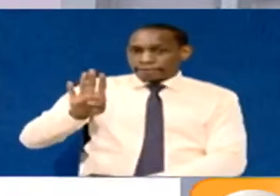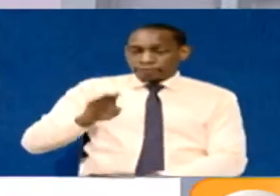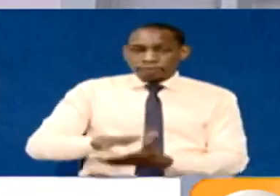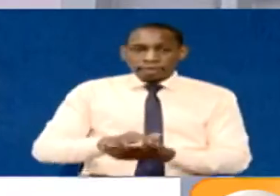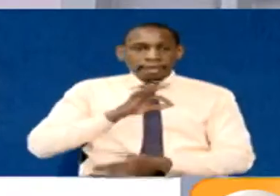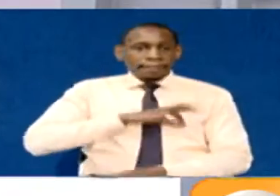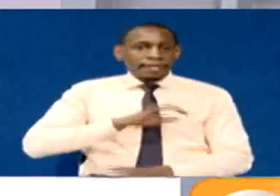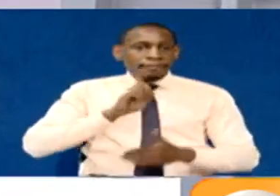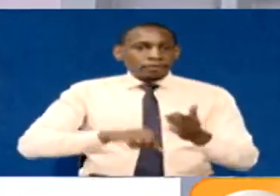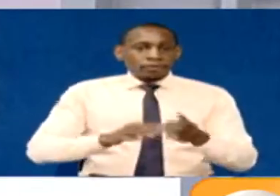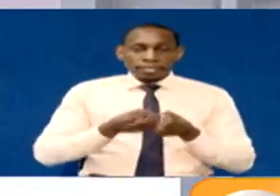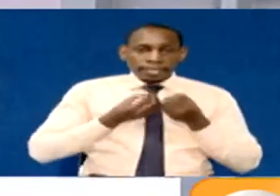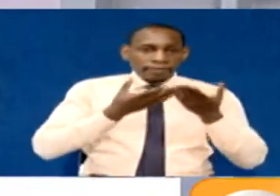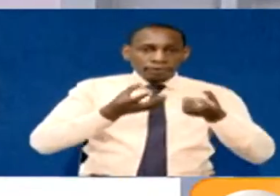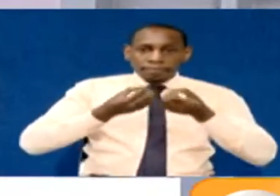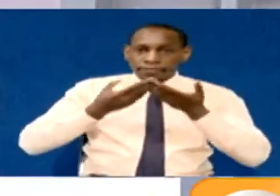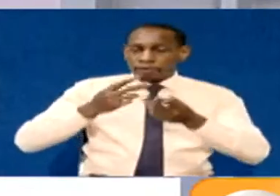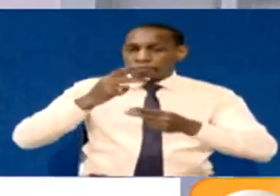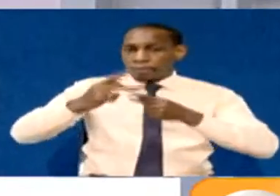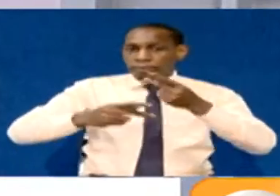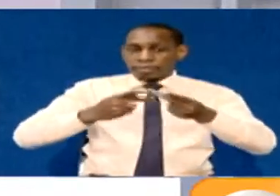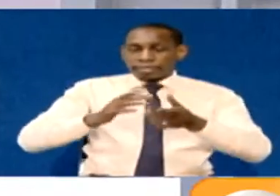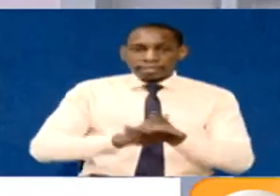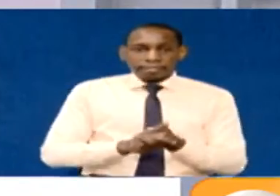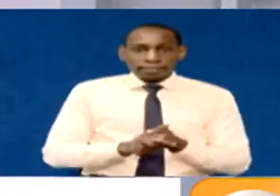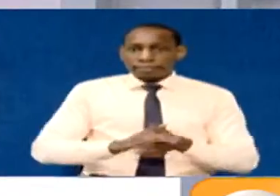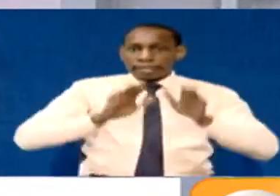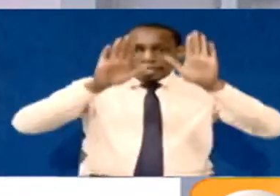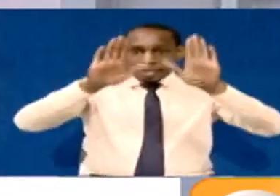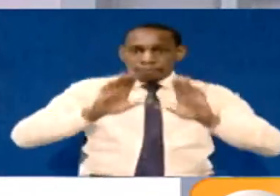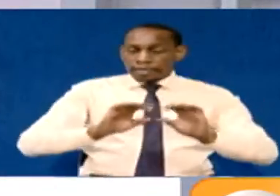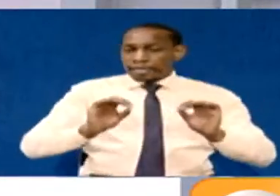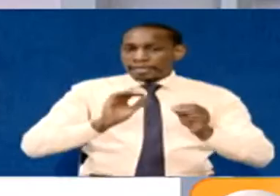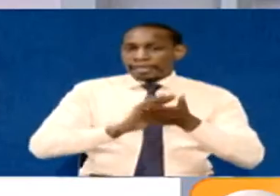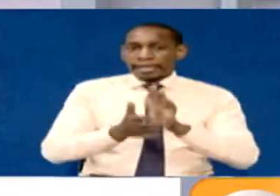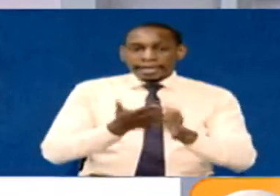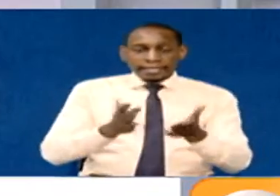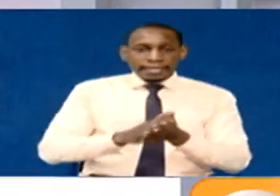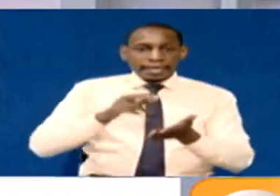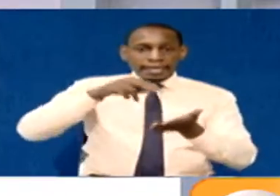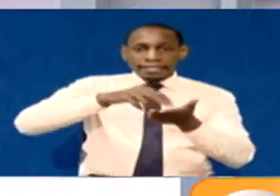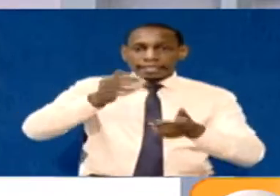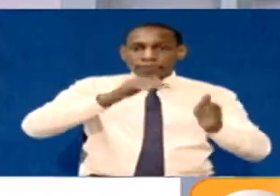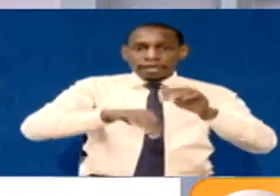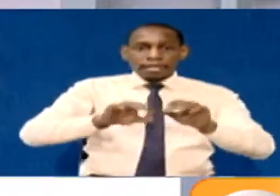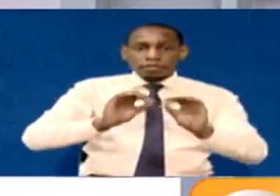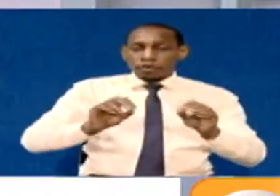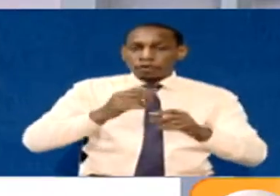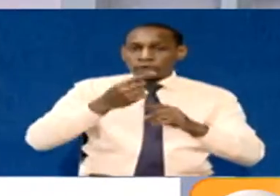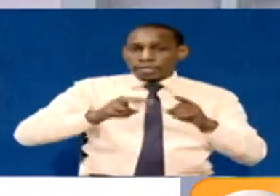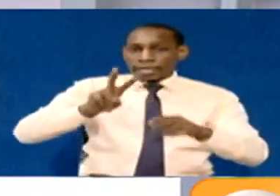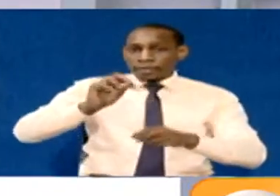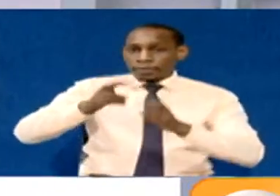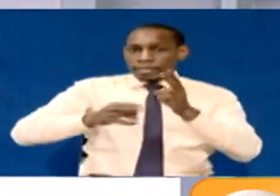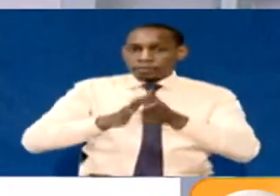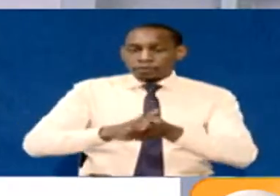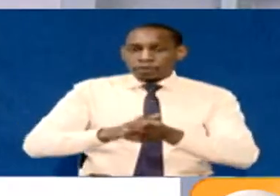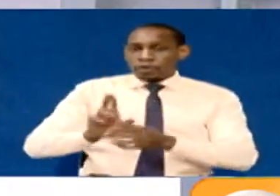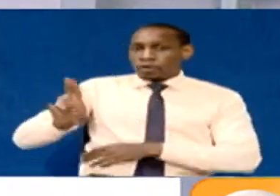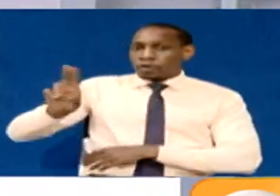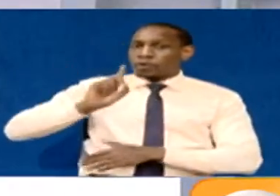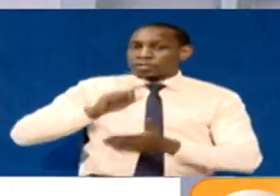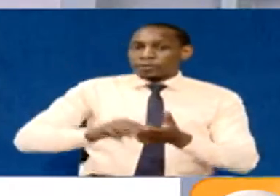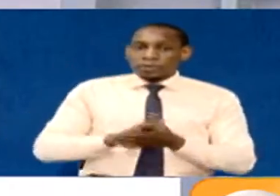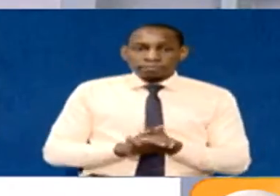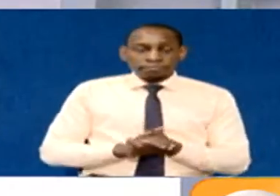in it for him to tell us anything or move this process forward? Doesn't matter. He's not up for re-election in 2022. So here's the president saying,